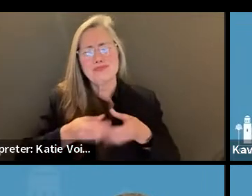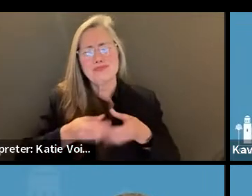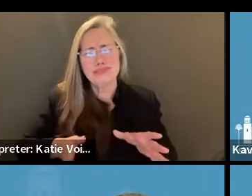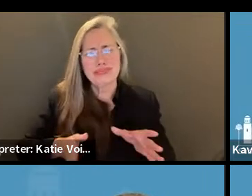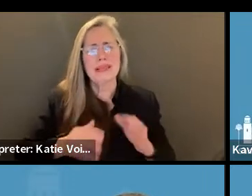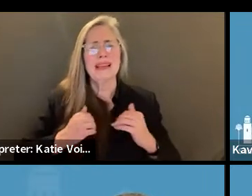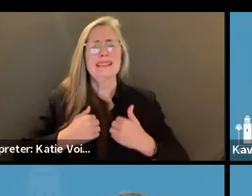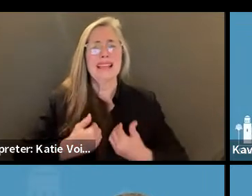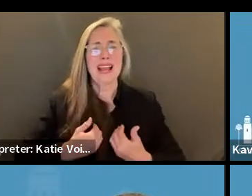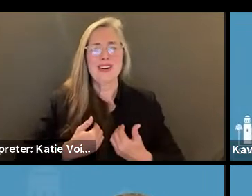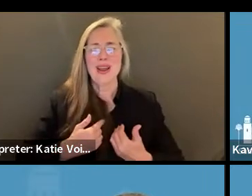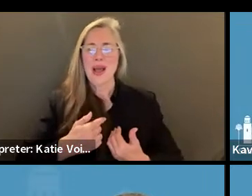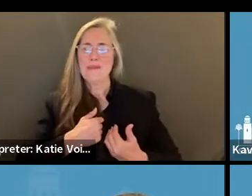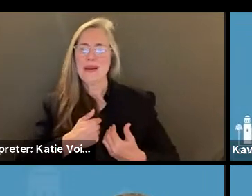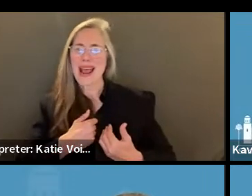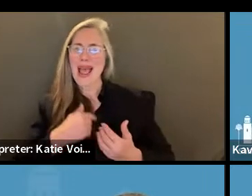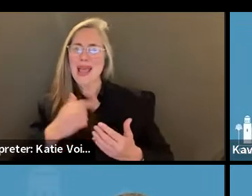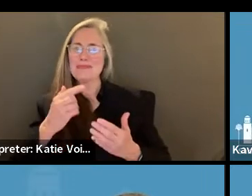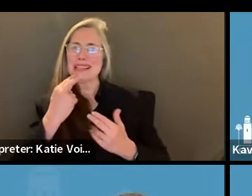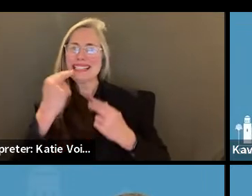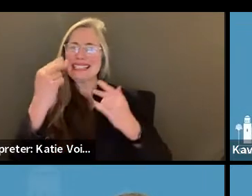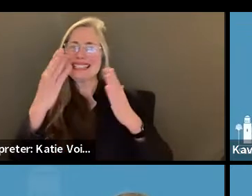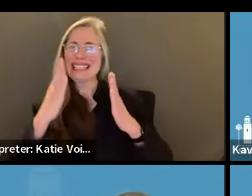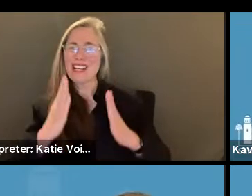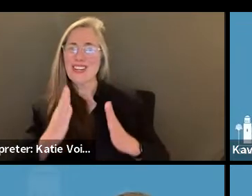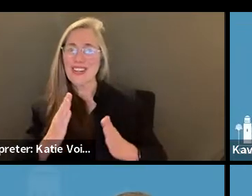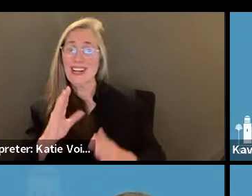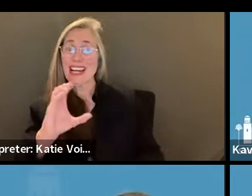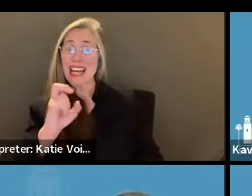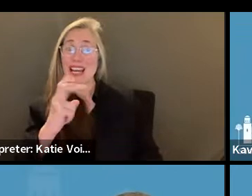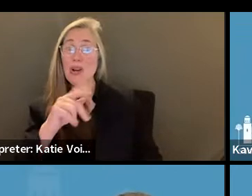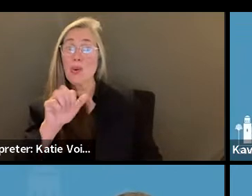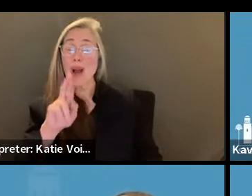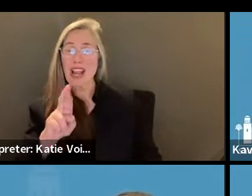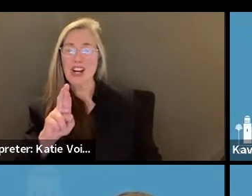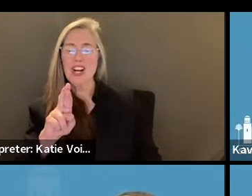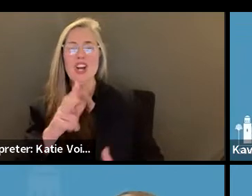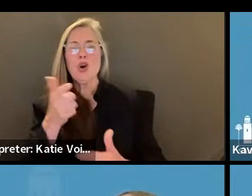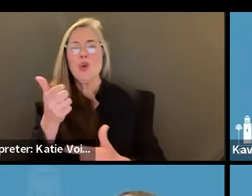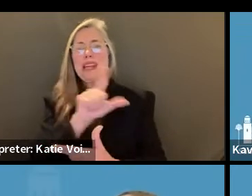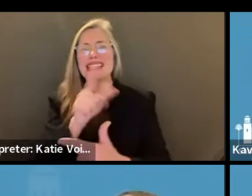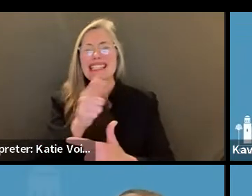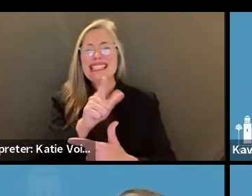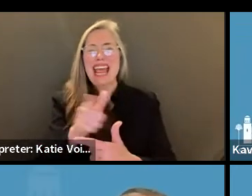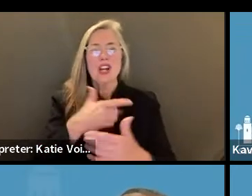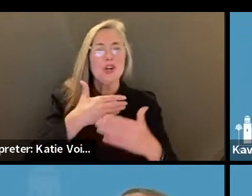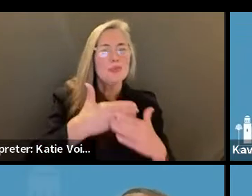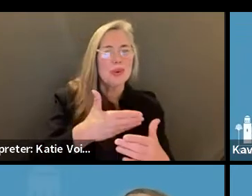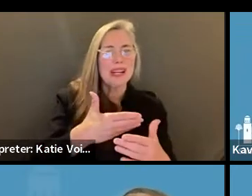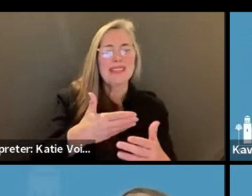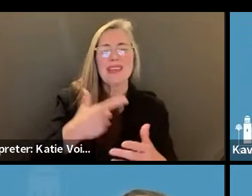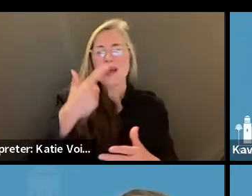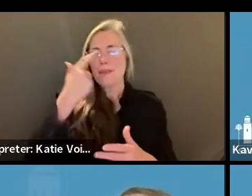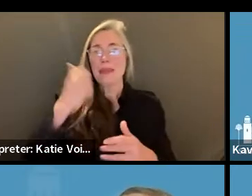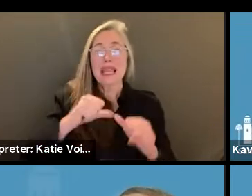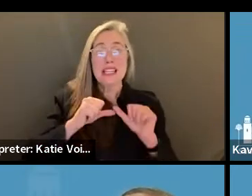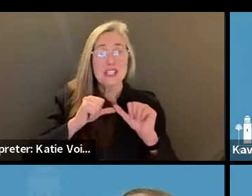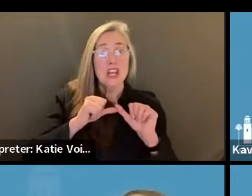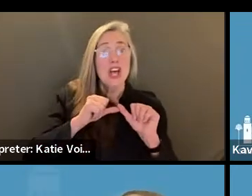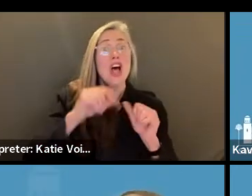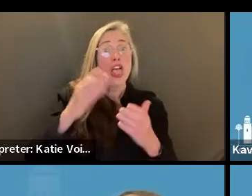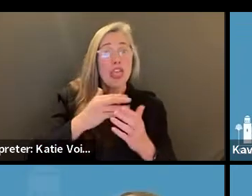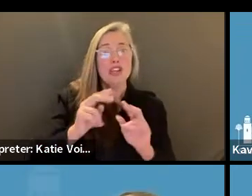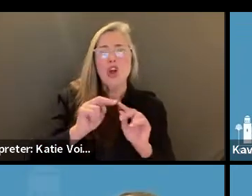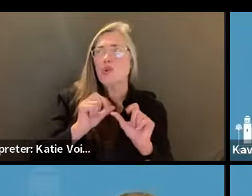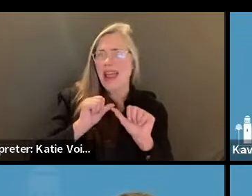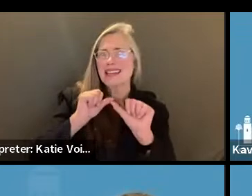choir singer, there's how staggered breathing. So we're going to have to use some staggered work. And when the note, because the note has to carry on, it has to carry